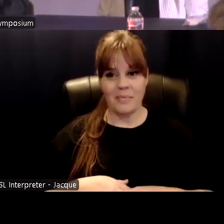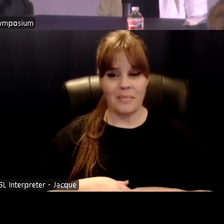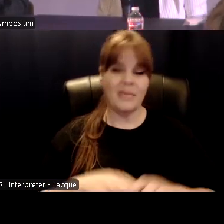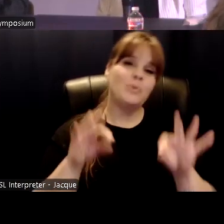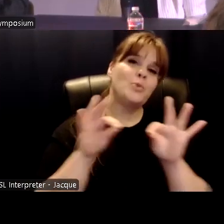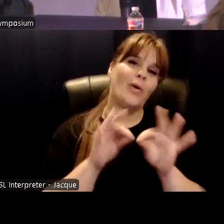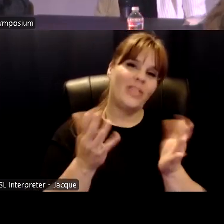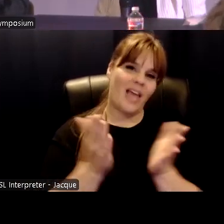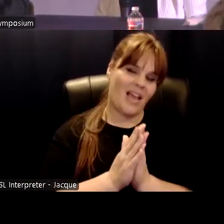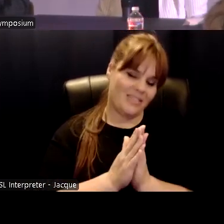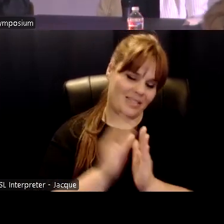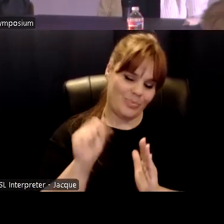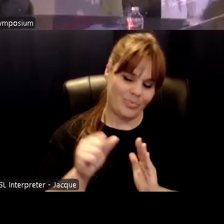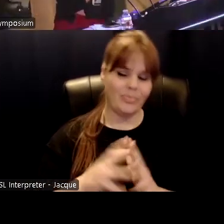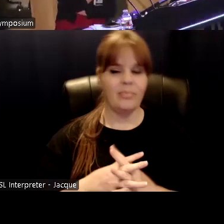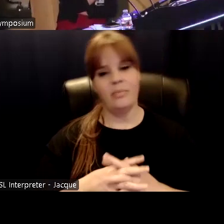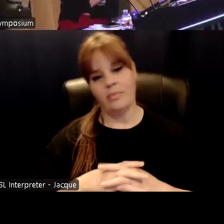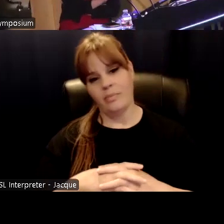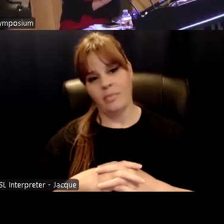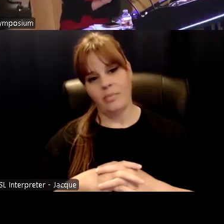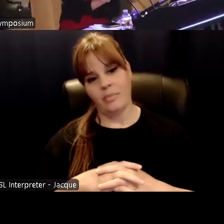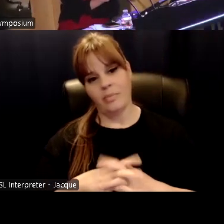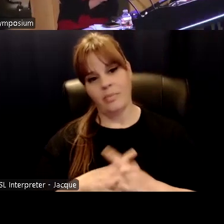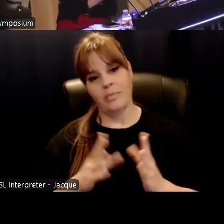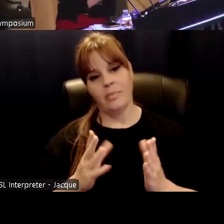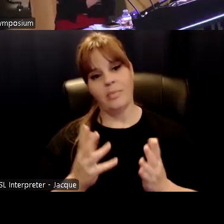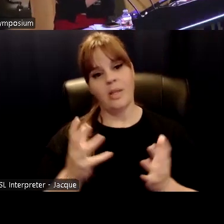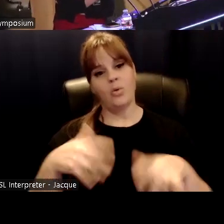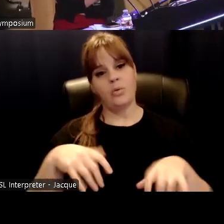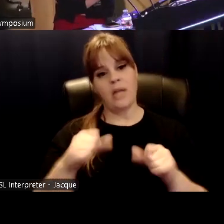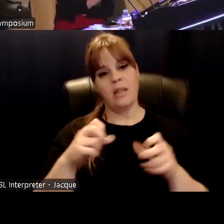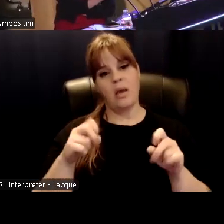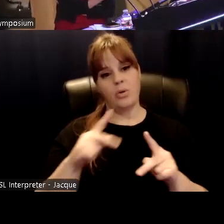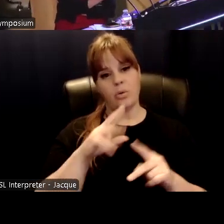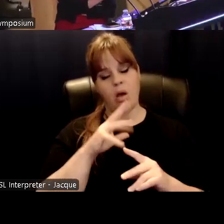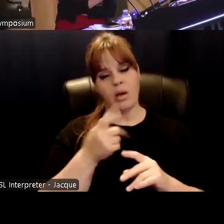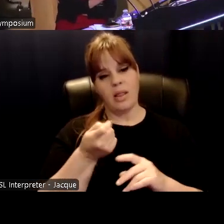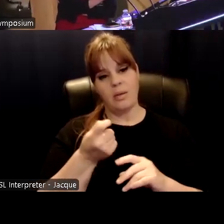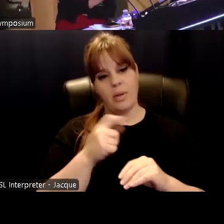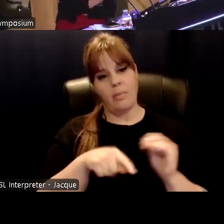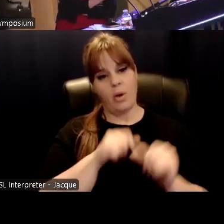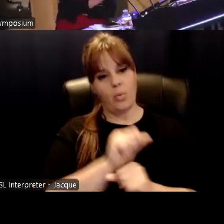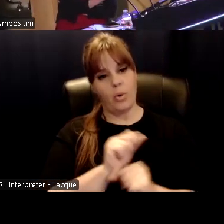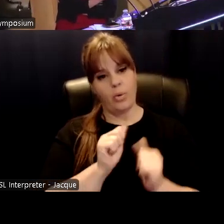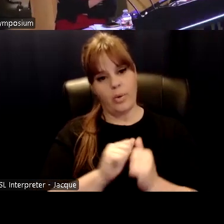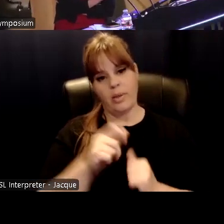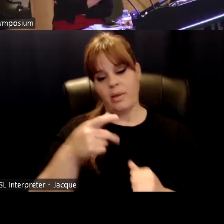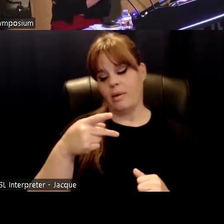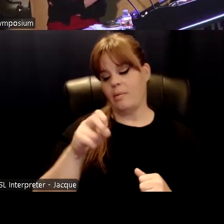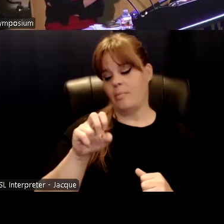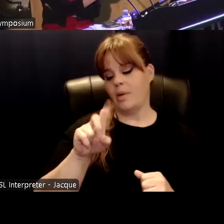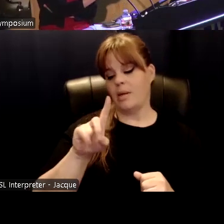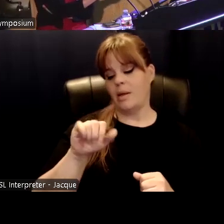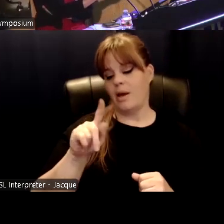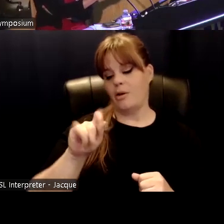you very much. Dr. Patel, can you take this opportunity to talk a little bit about your work with pediatric long COVID patients that